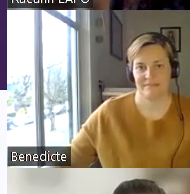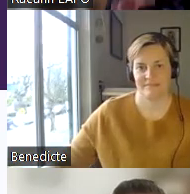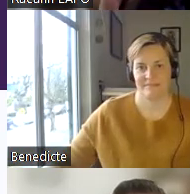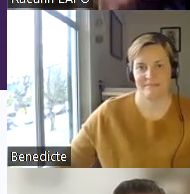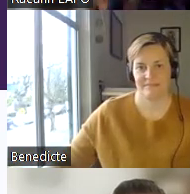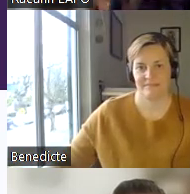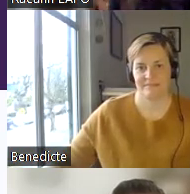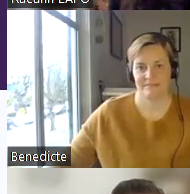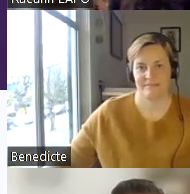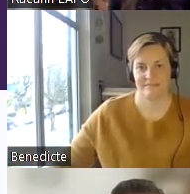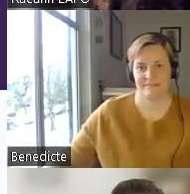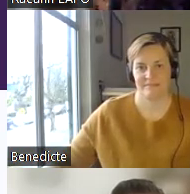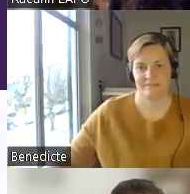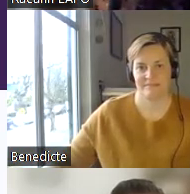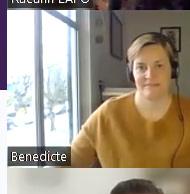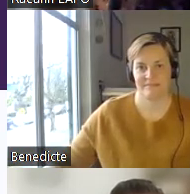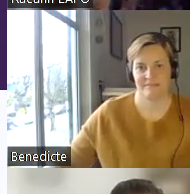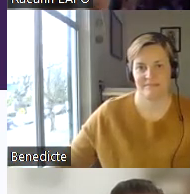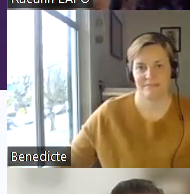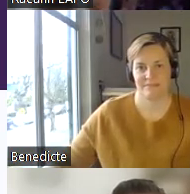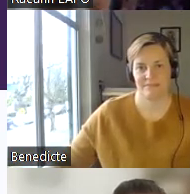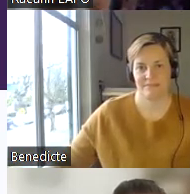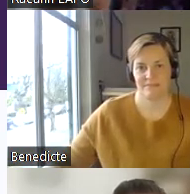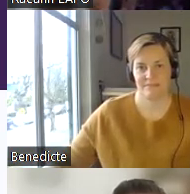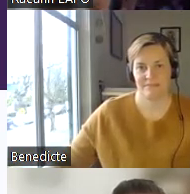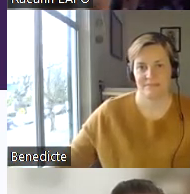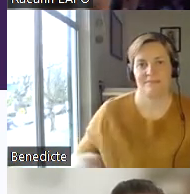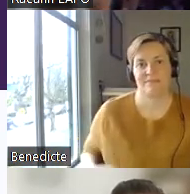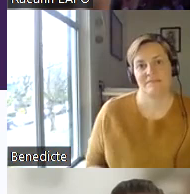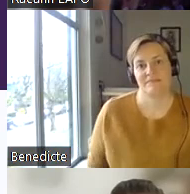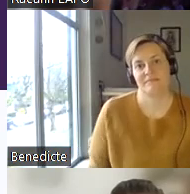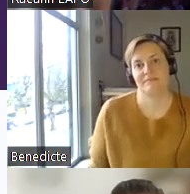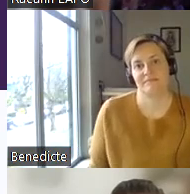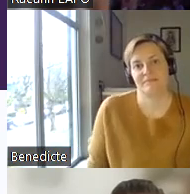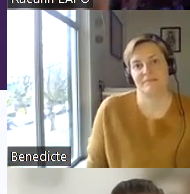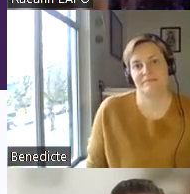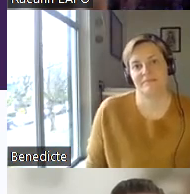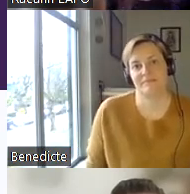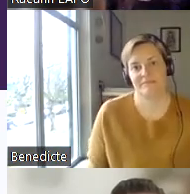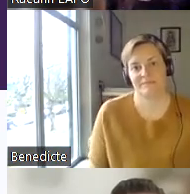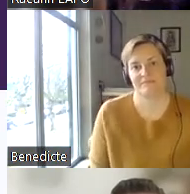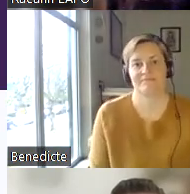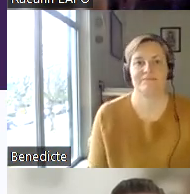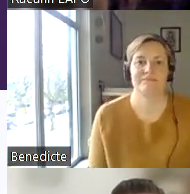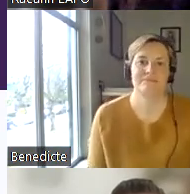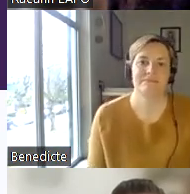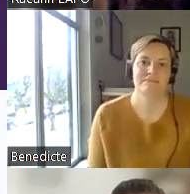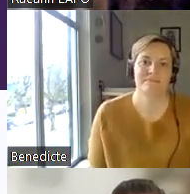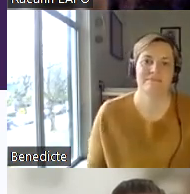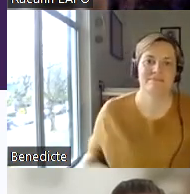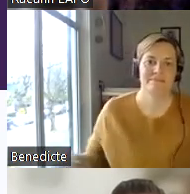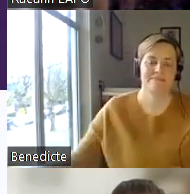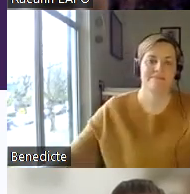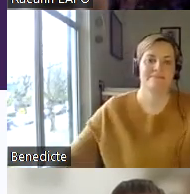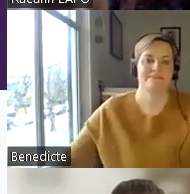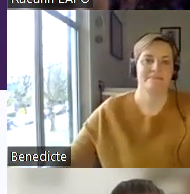it. You'll see a pop-up maybe happen after we close the session, and you'll also get a follow-up email with the link to the recording and